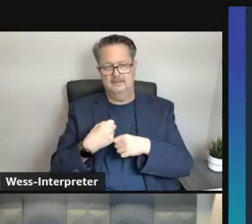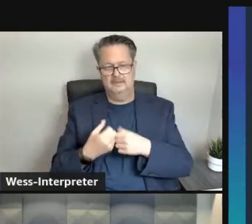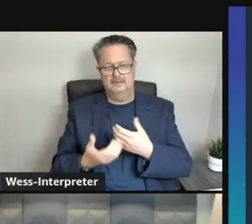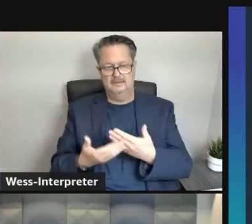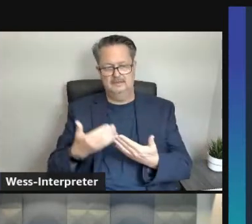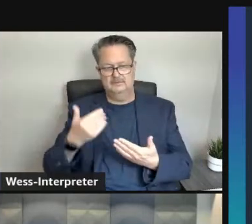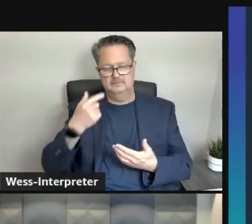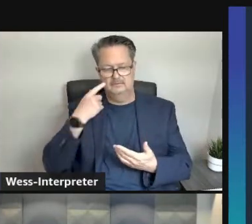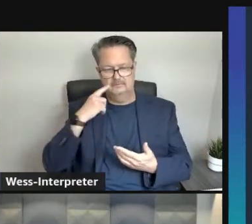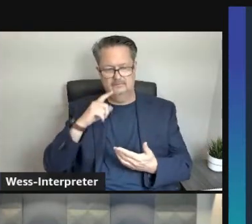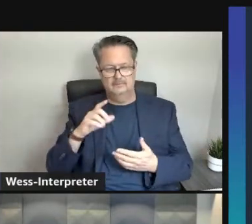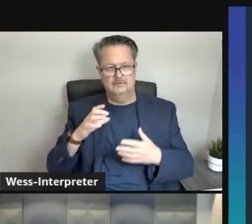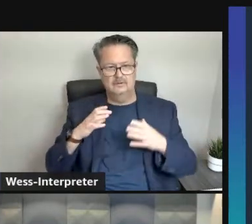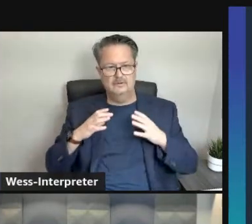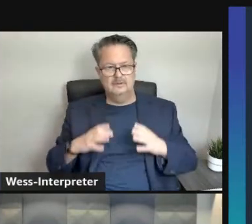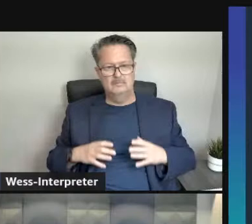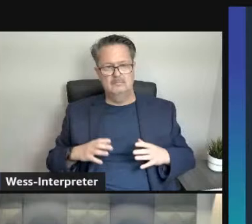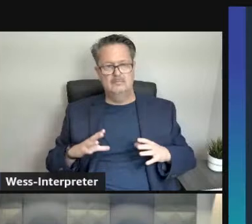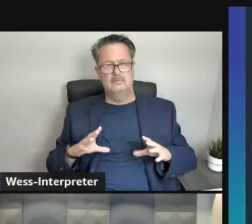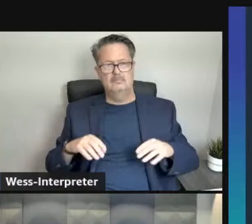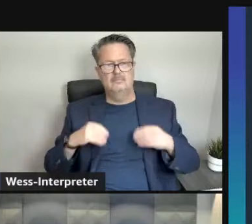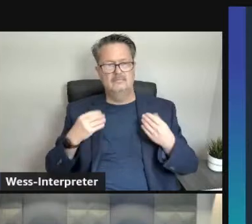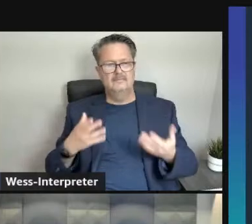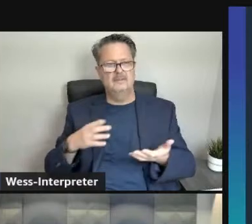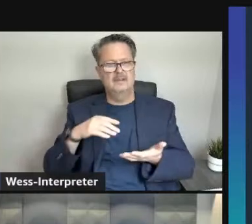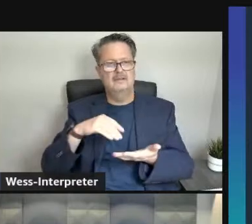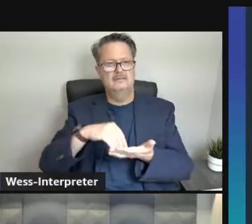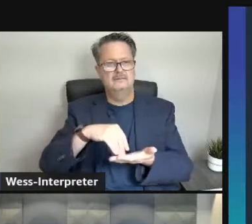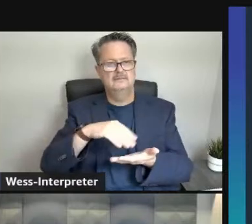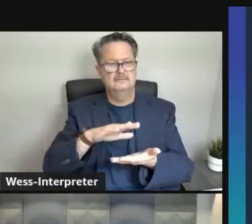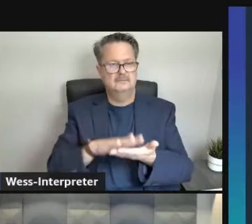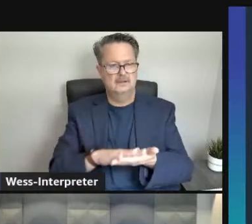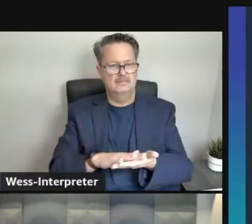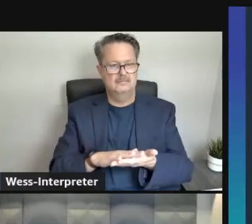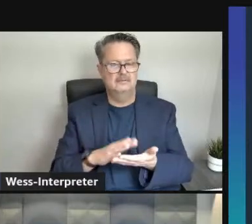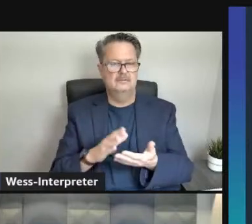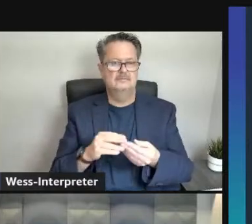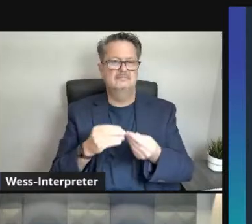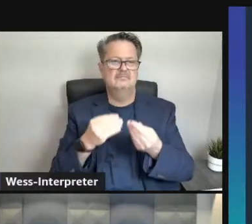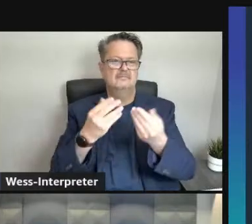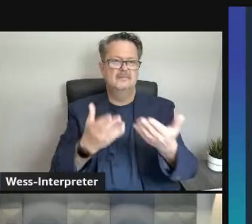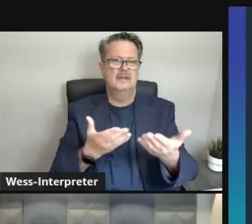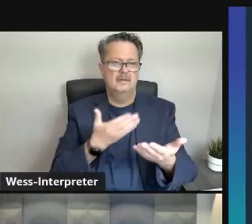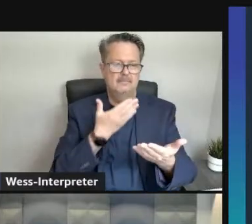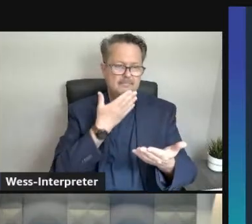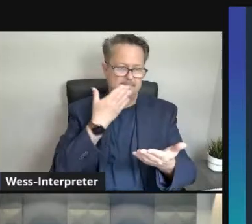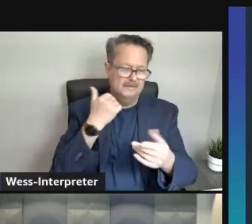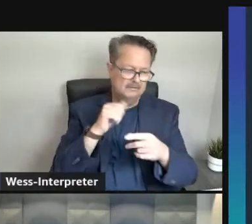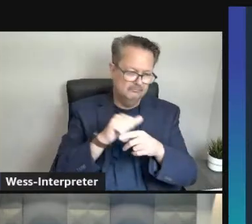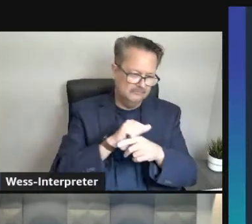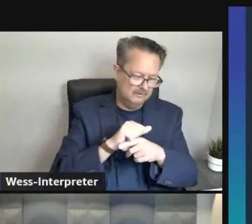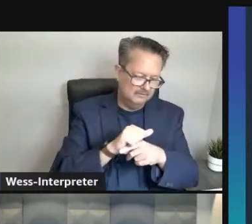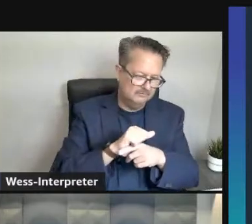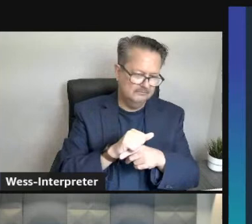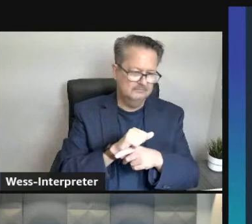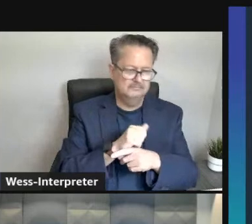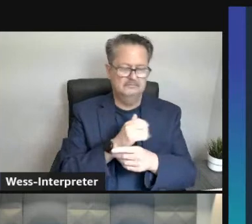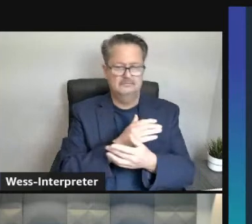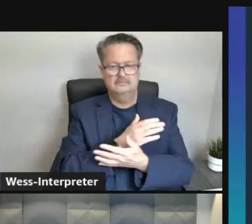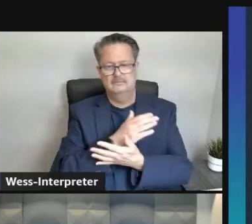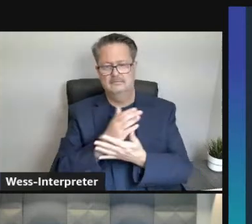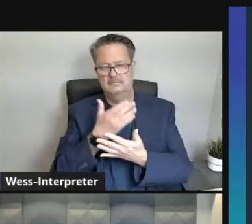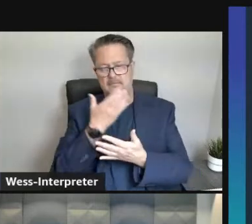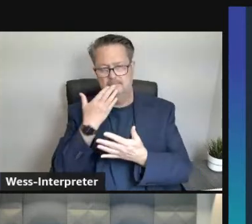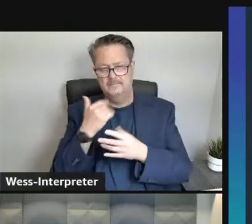customers, we have provided a documentation site that offers the best practices, performance benchmark reports, and various examples